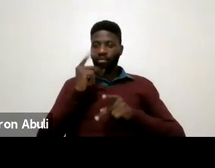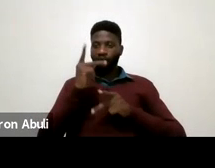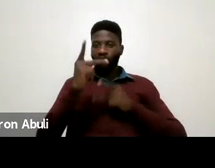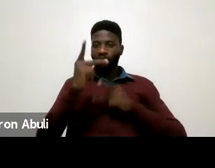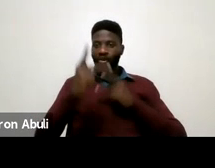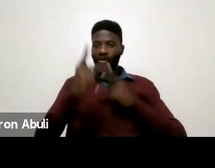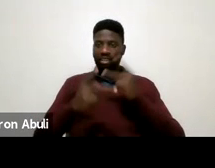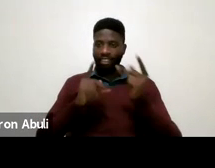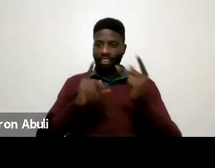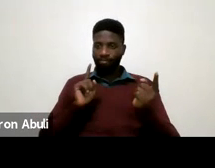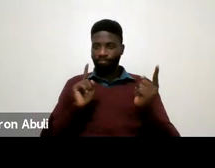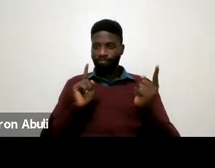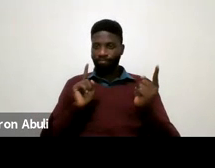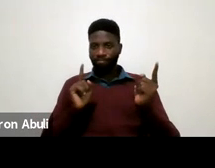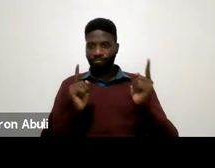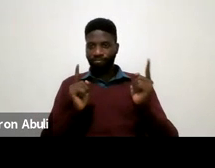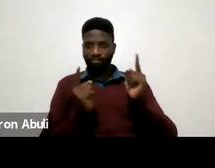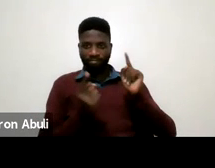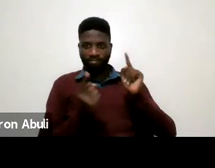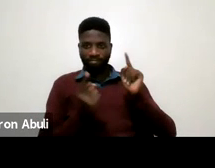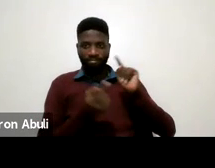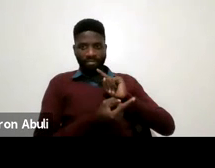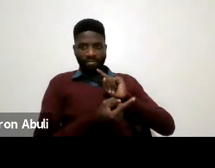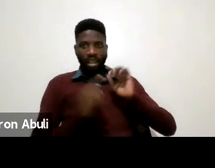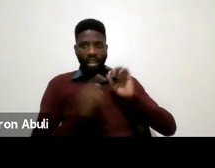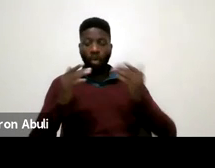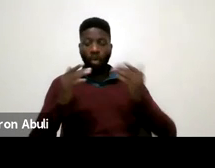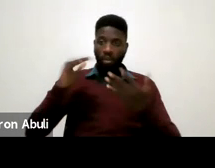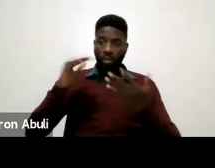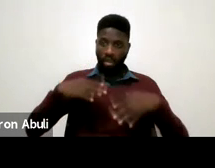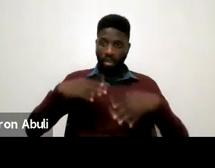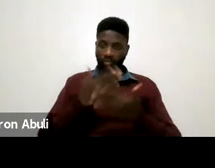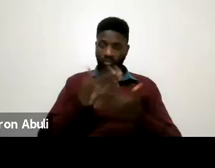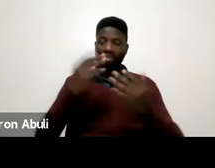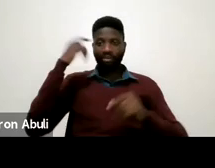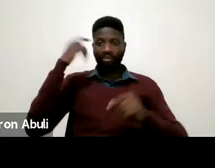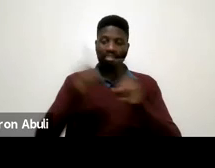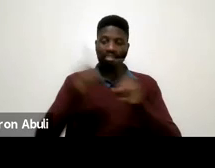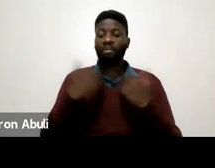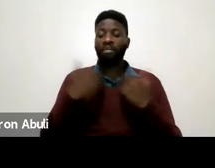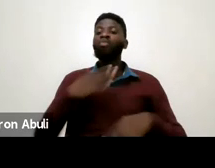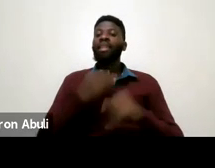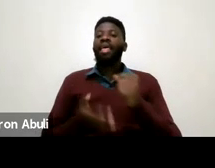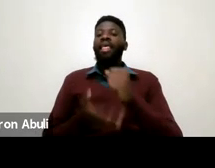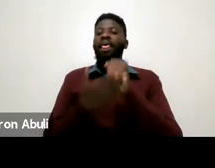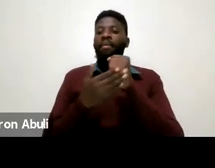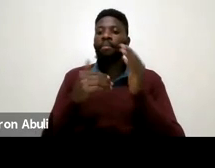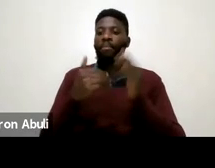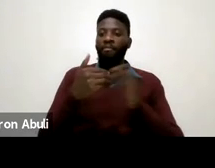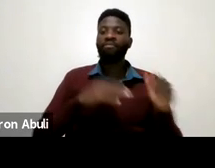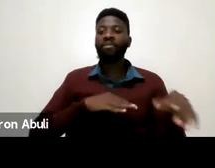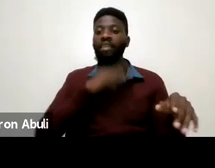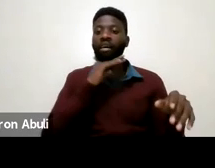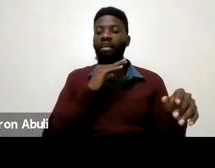many of you guys have these kind of dreams. For those who want to inspire before they expire, I believe you have a similar challenge. It